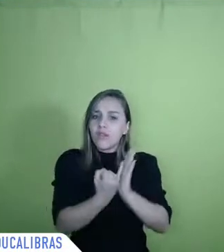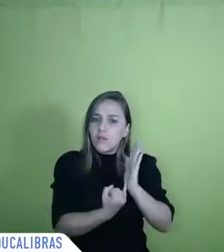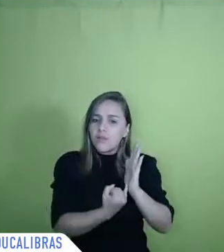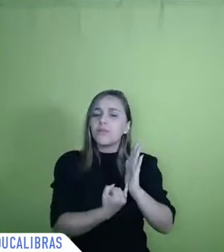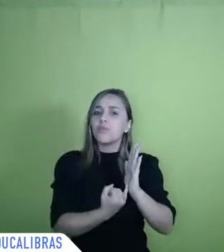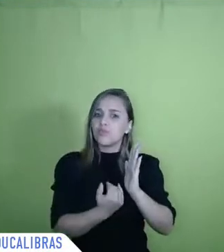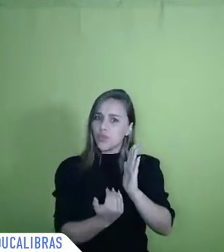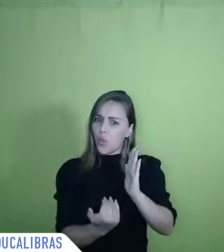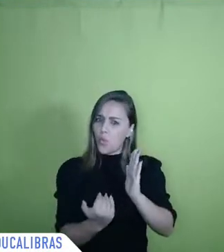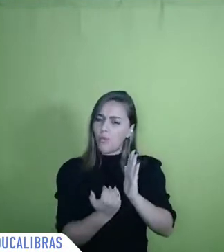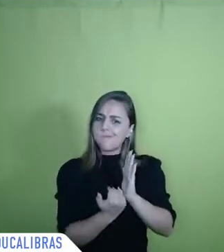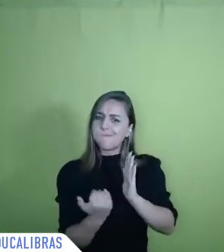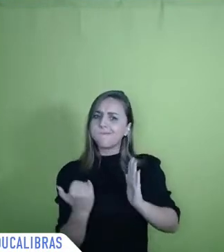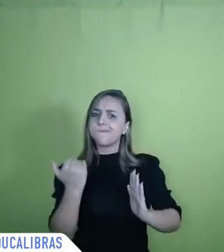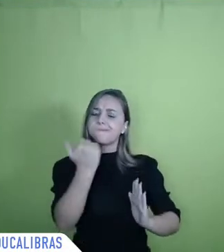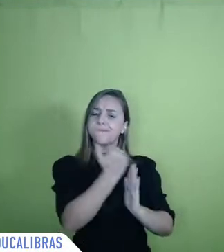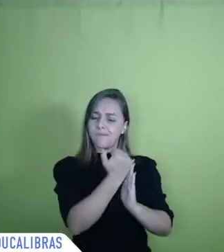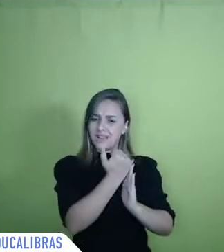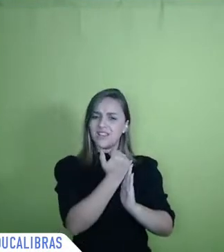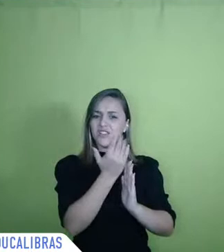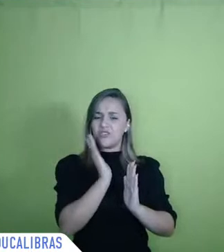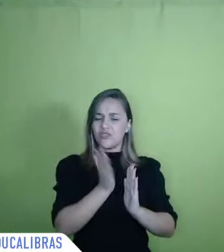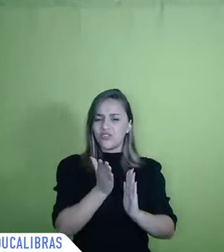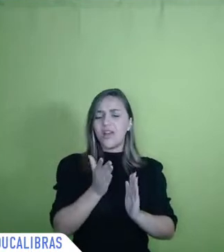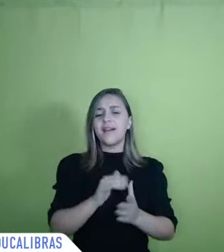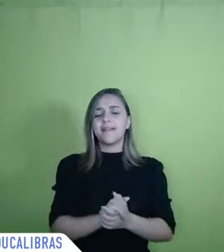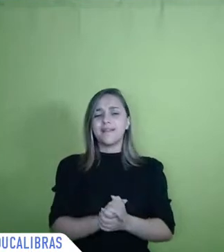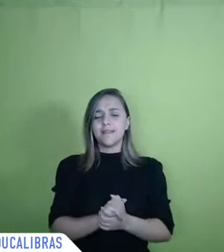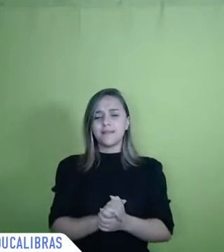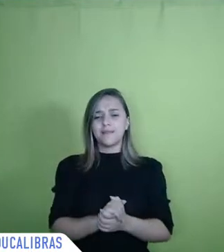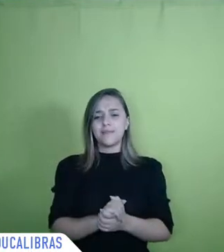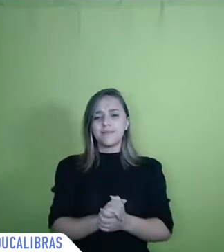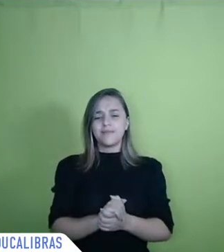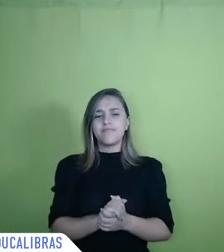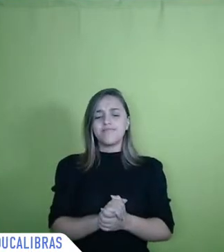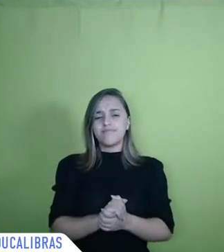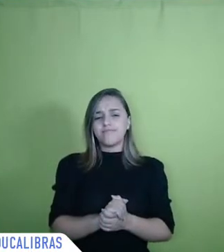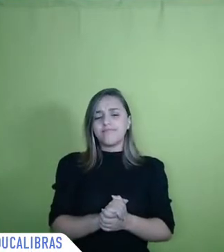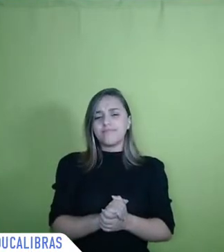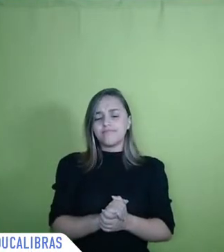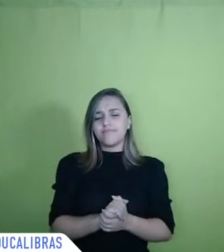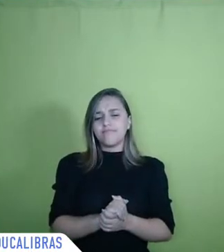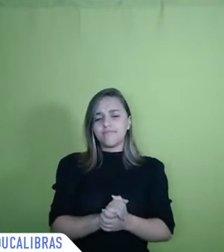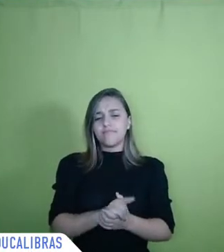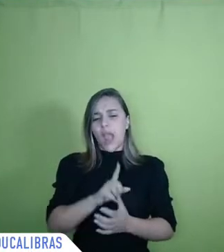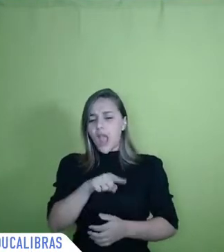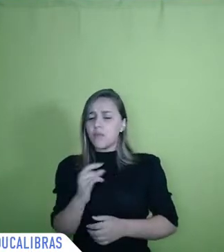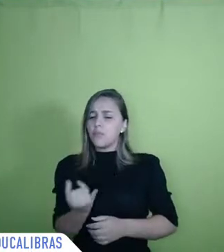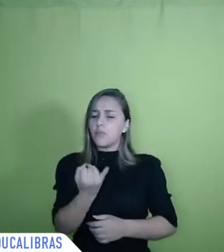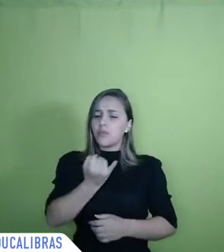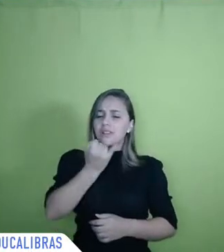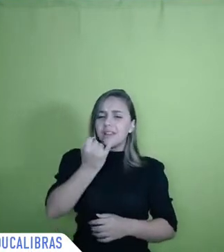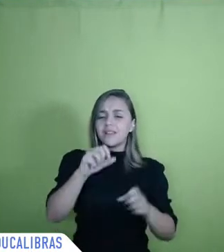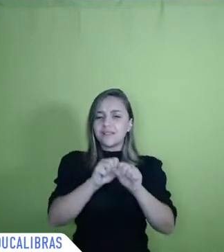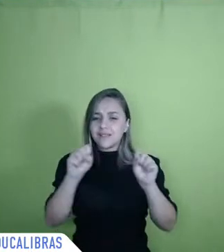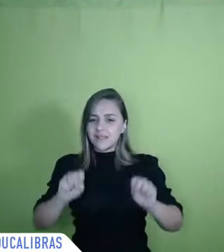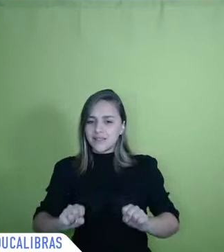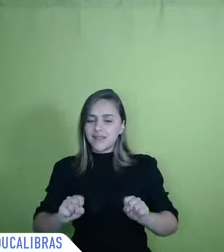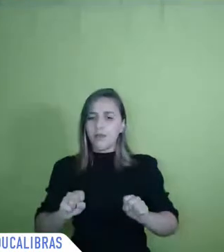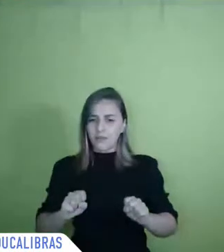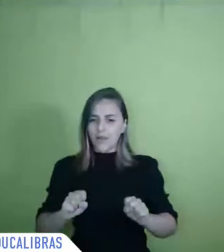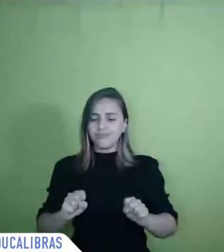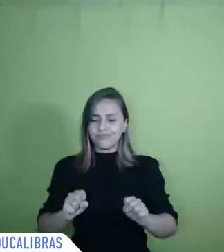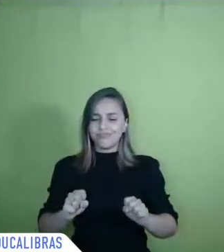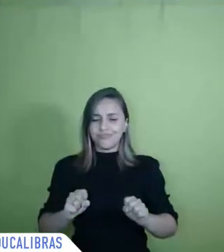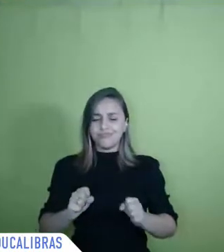emerging countries. So I think, the arguments really have to do with, there's saying that there's no trade-off